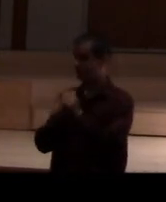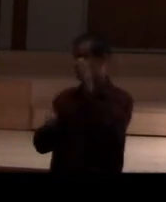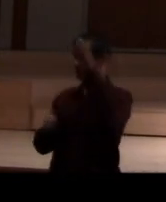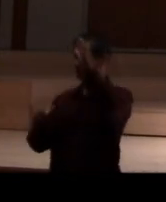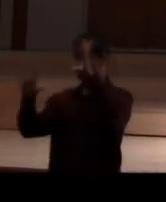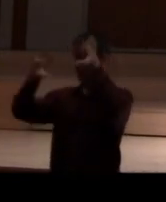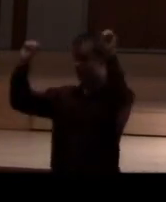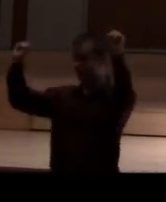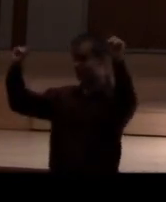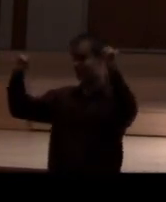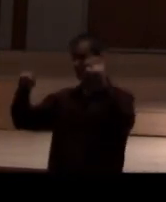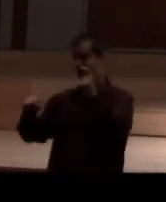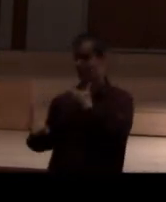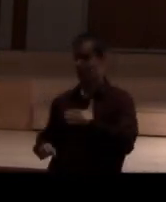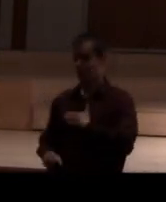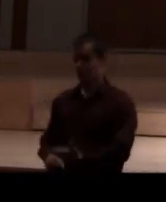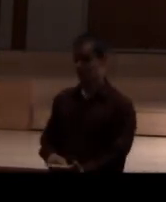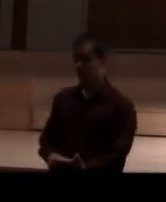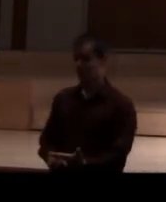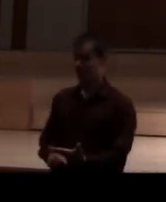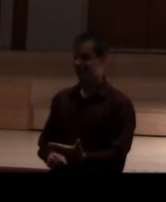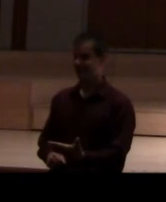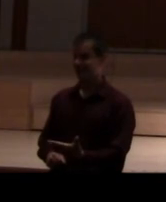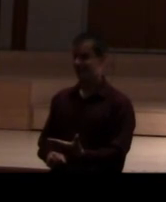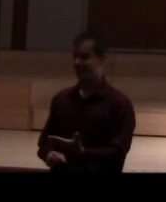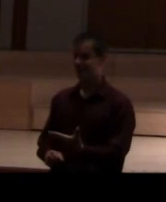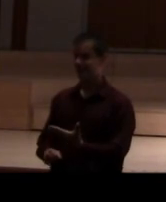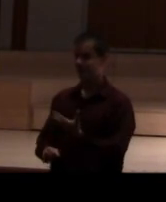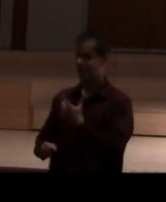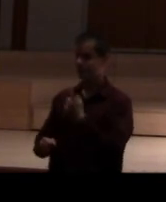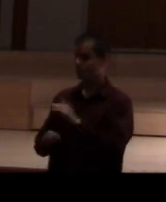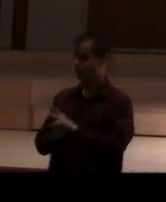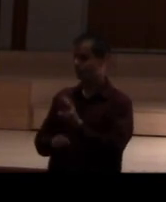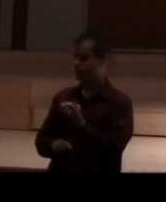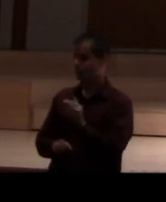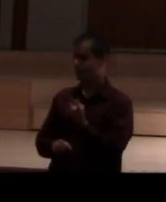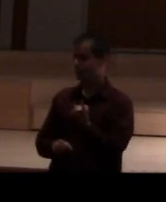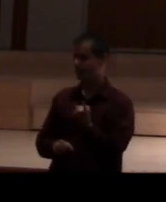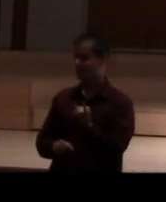future presidents who would be willing to promise to appoint me,